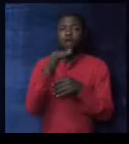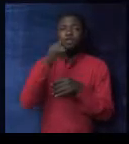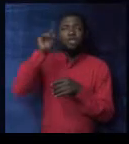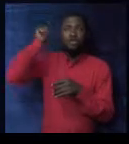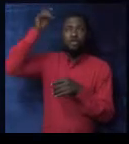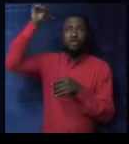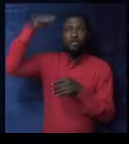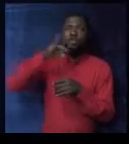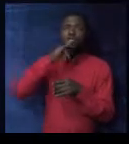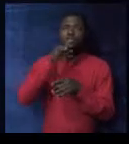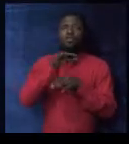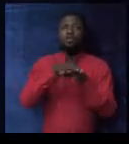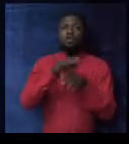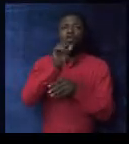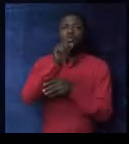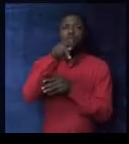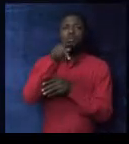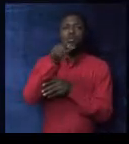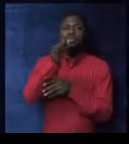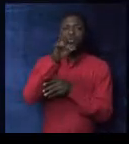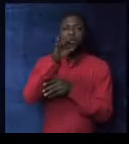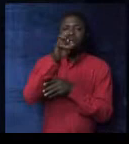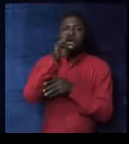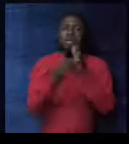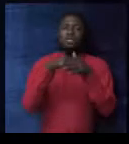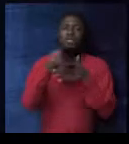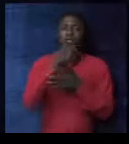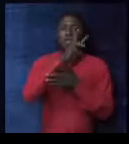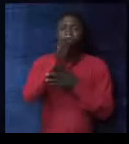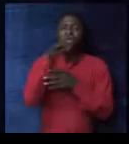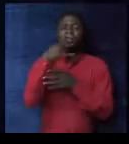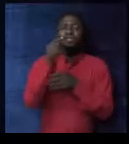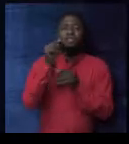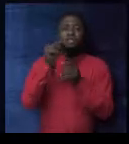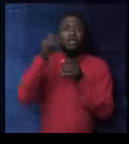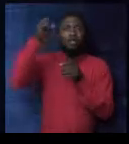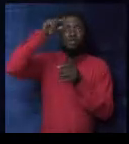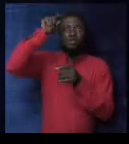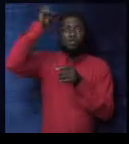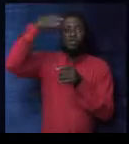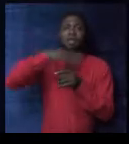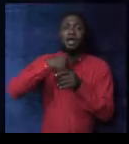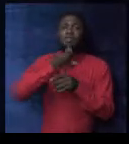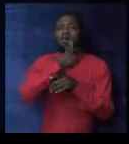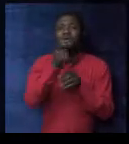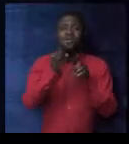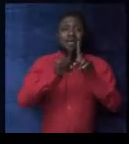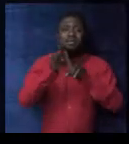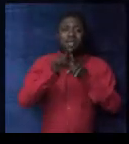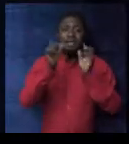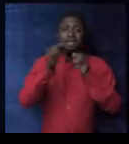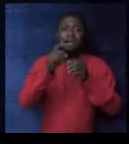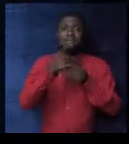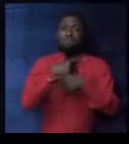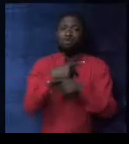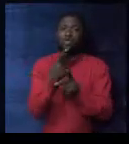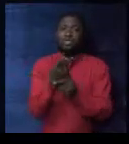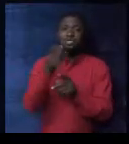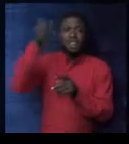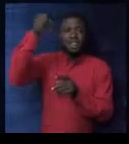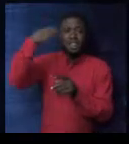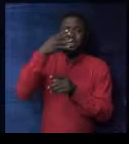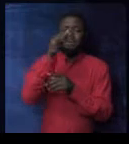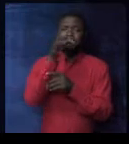is called apparent movement of the sun. The sun and other stars can produce light by